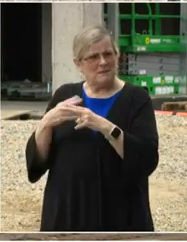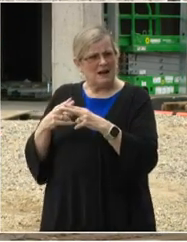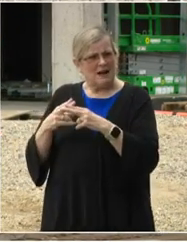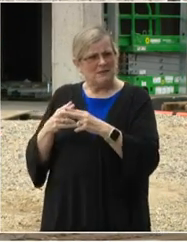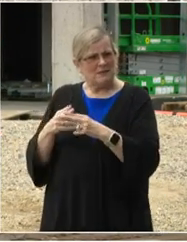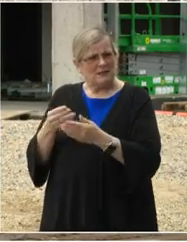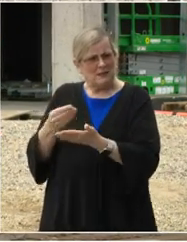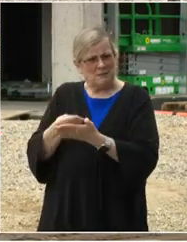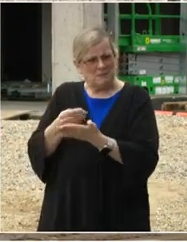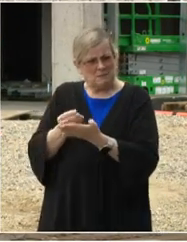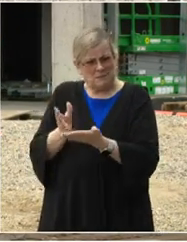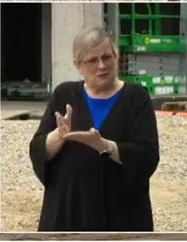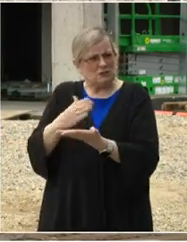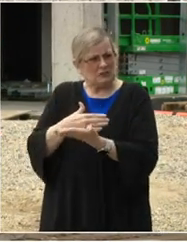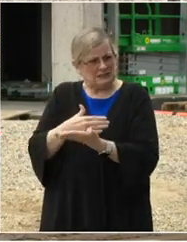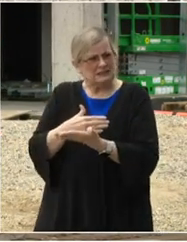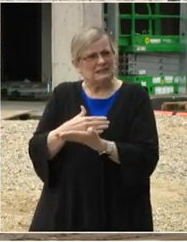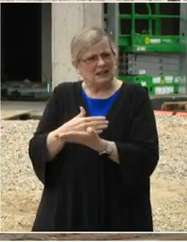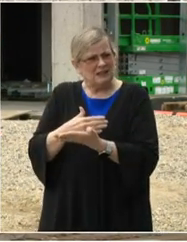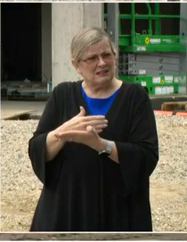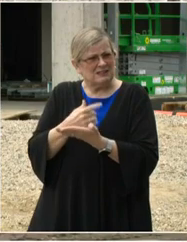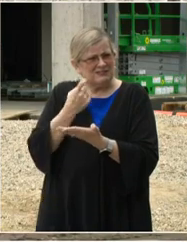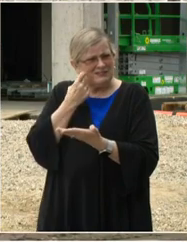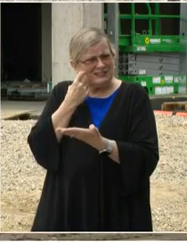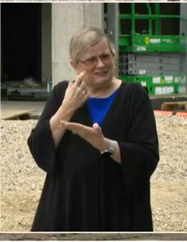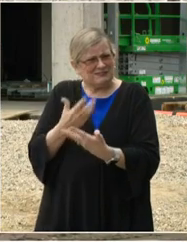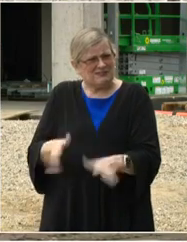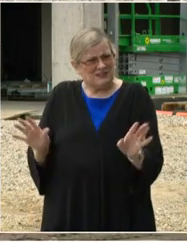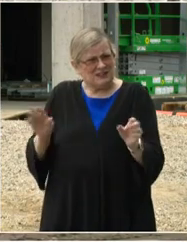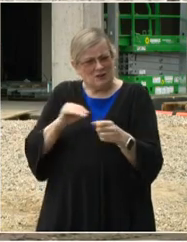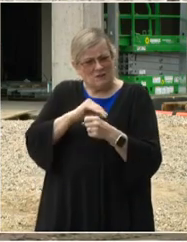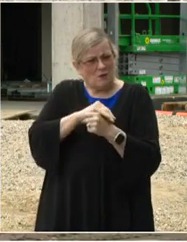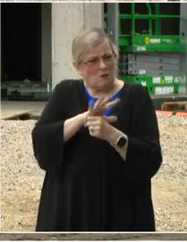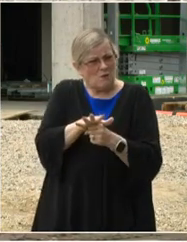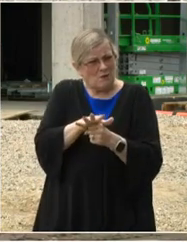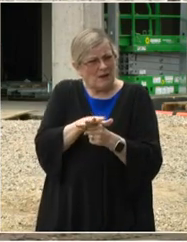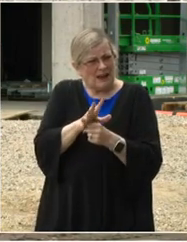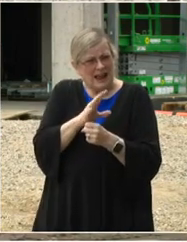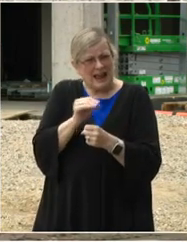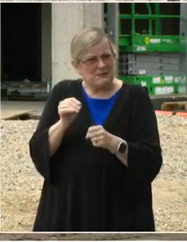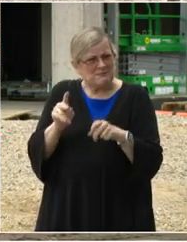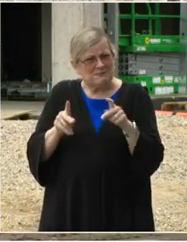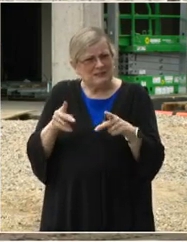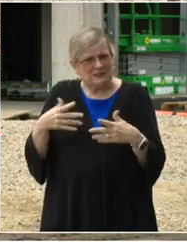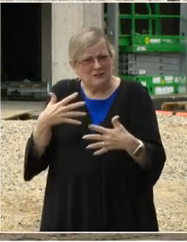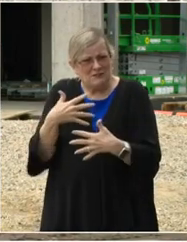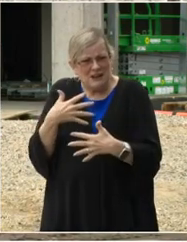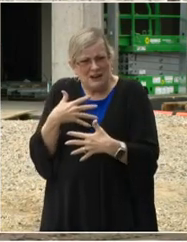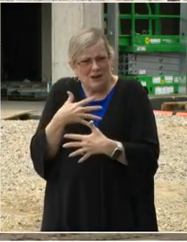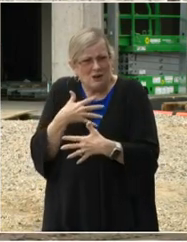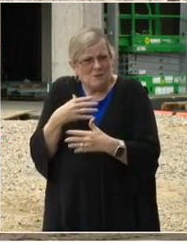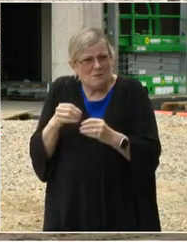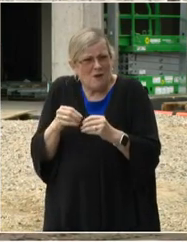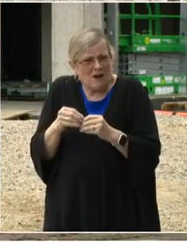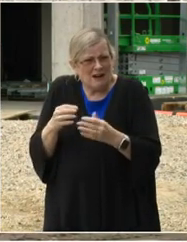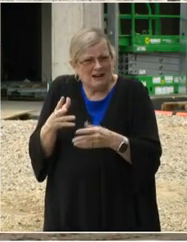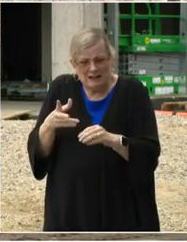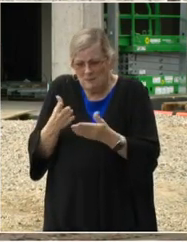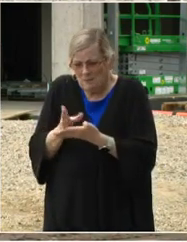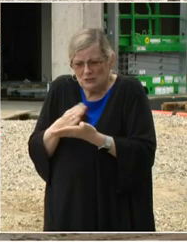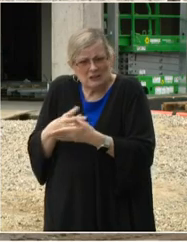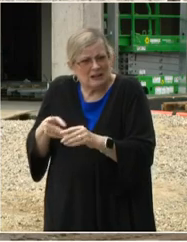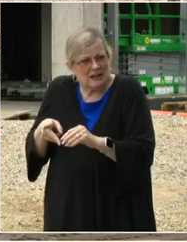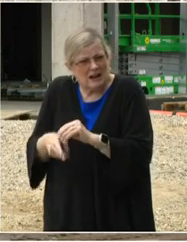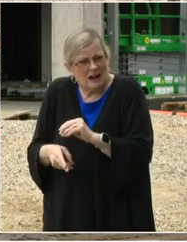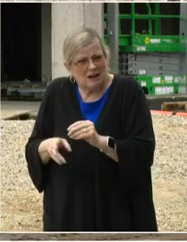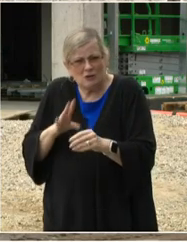pandemic. A lot of people feared possible cuts, and now you're making this announcement about way more money in the Housing Production Trust Fund